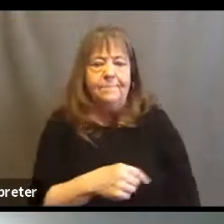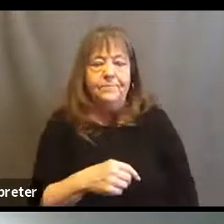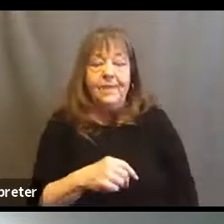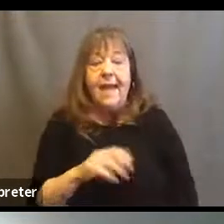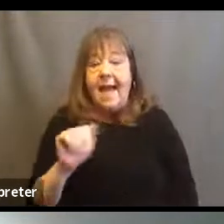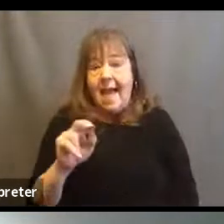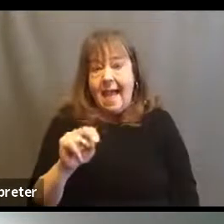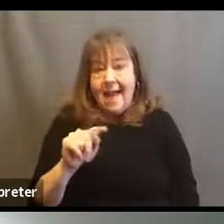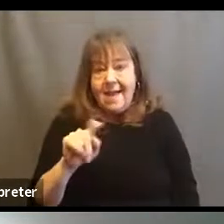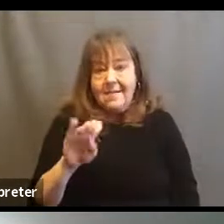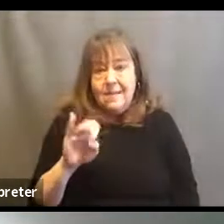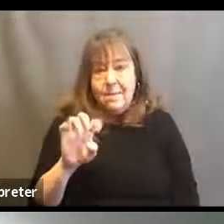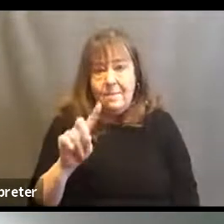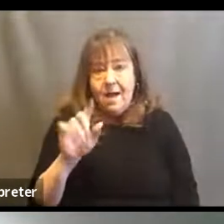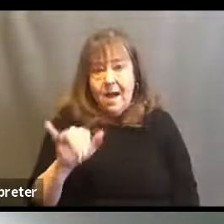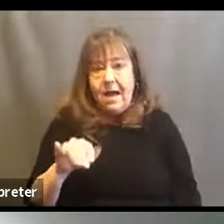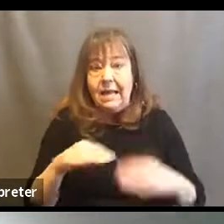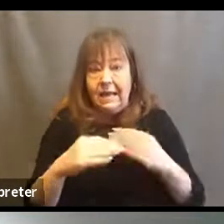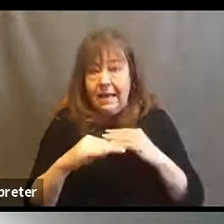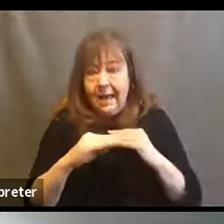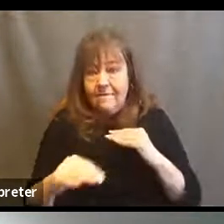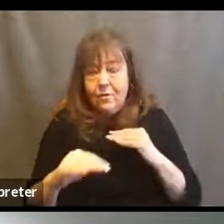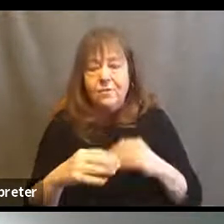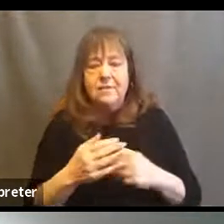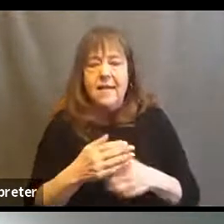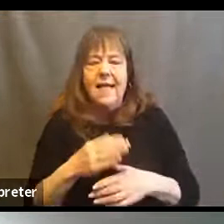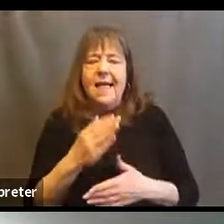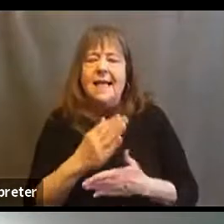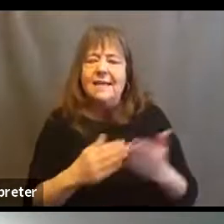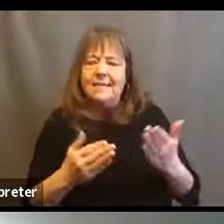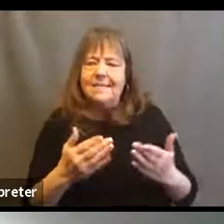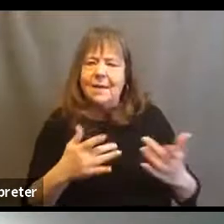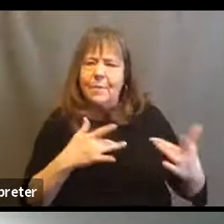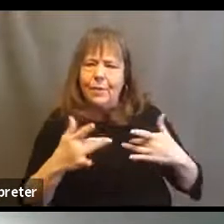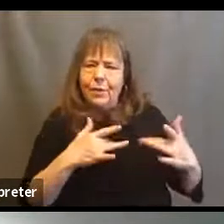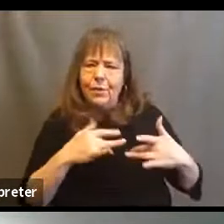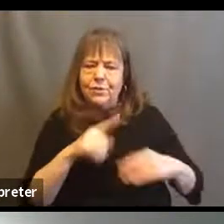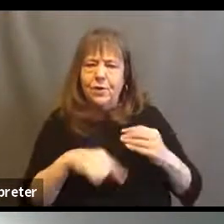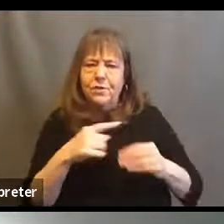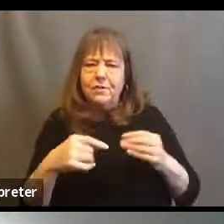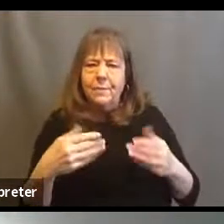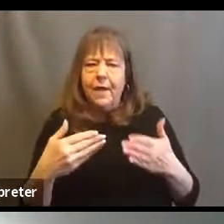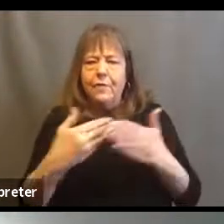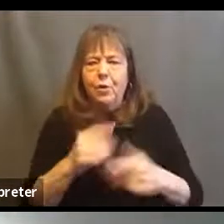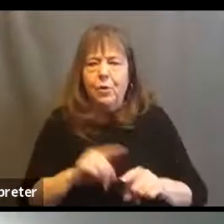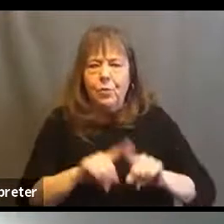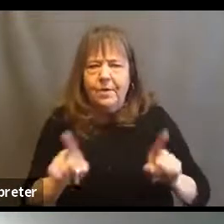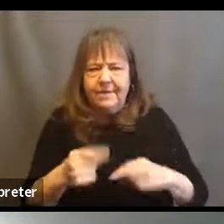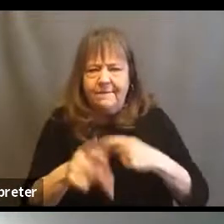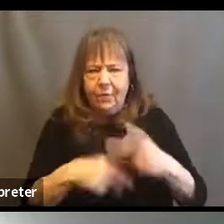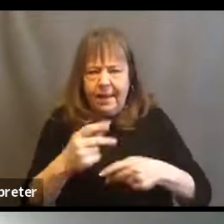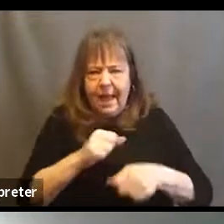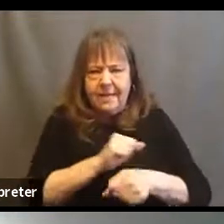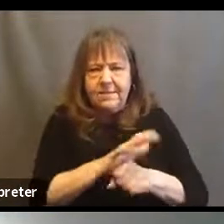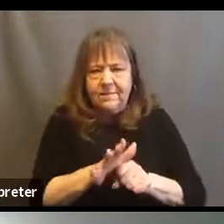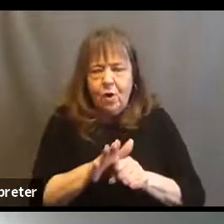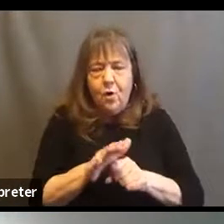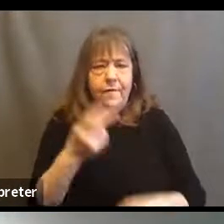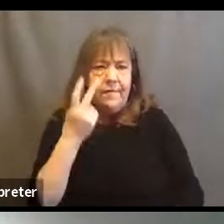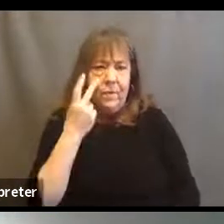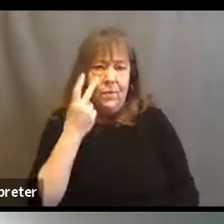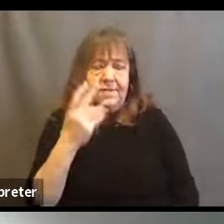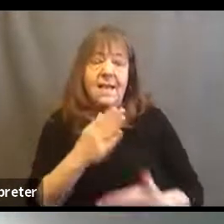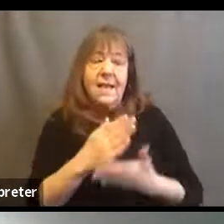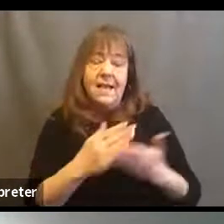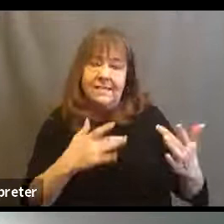levels. I think some of the concerns with the variant mutant viral strains that we're seeing, some of the concerns